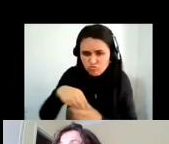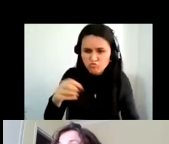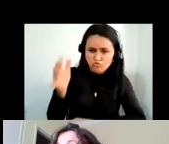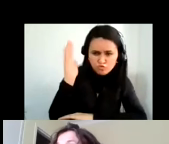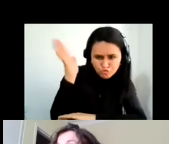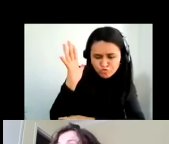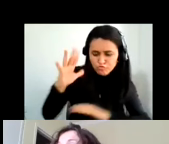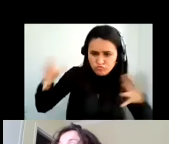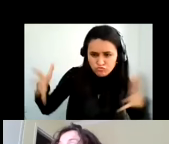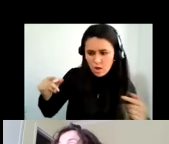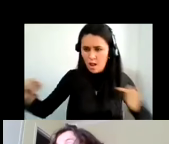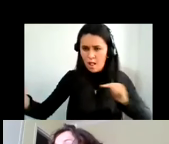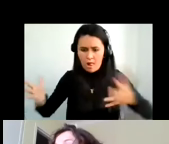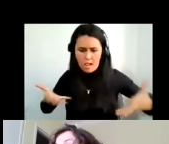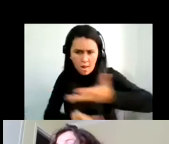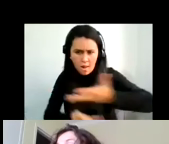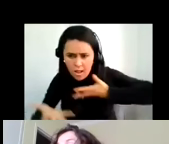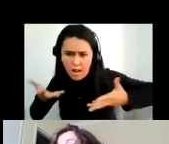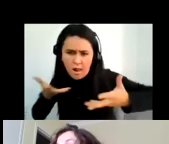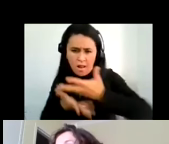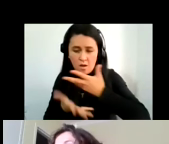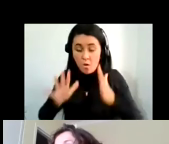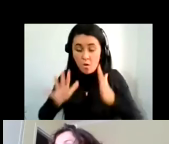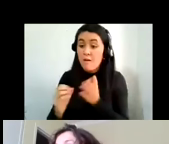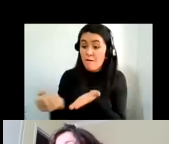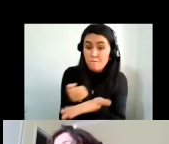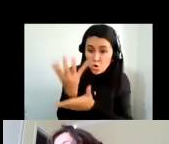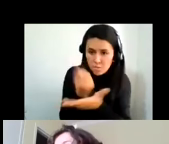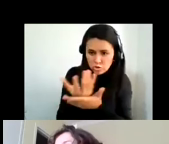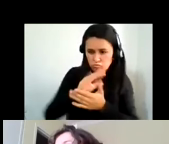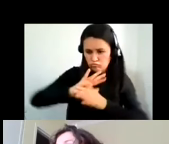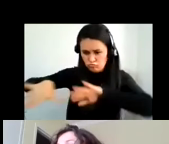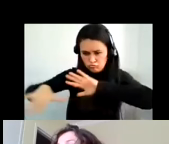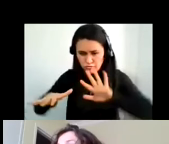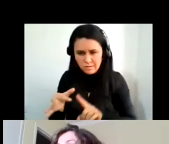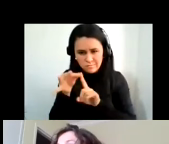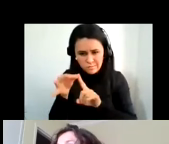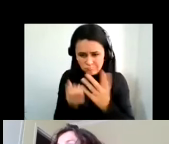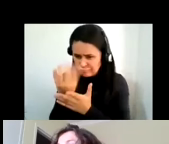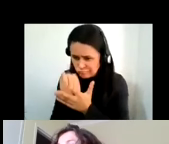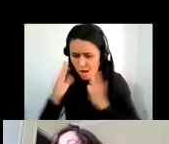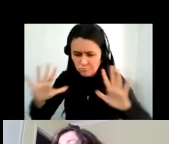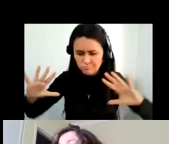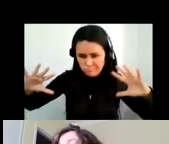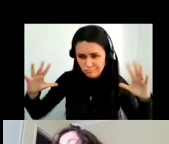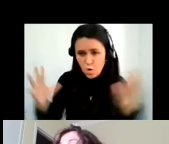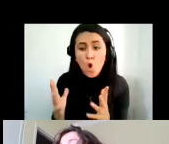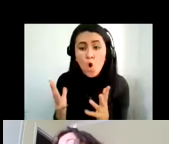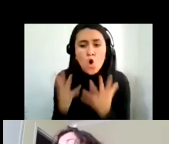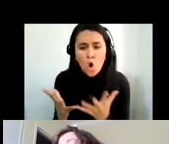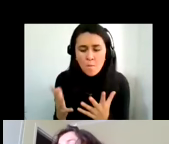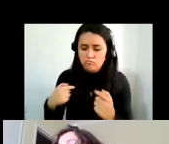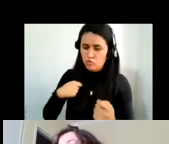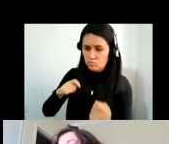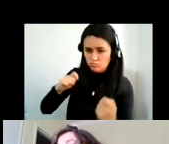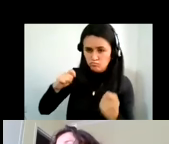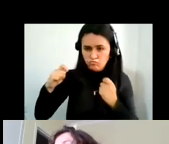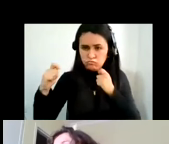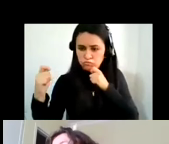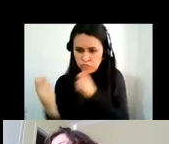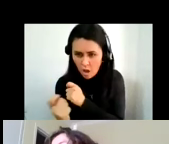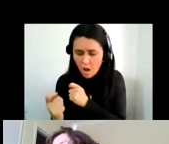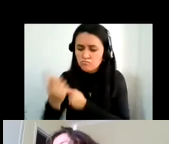the identification of entry points for change and acting on these different barriers. And the same stakeholders that